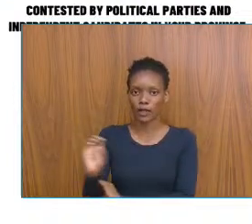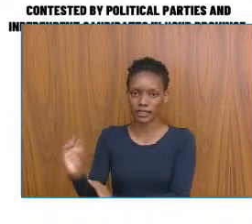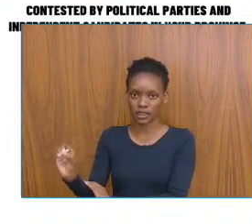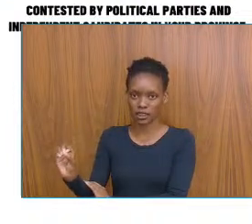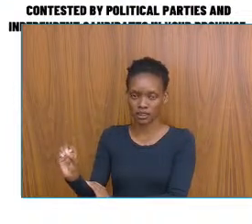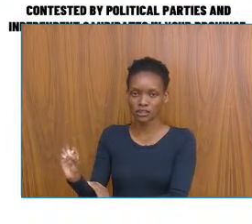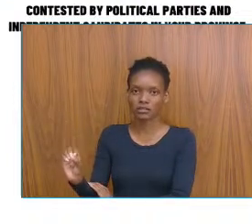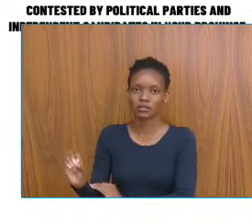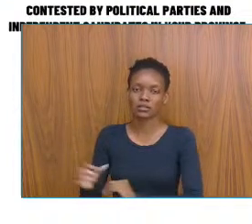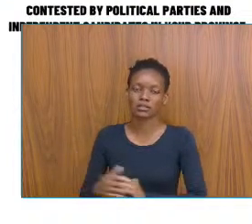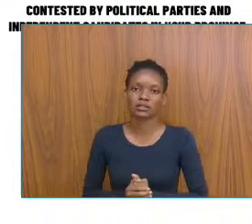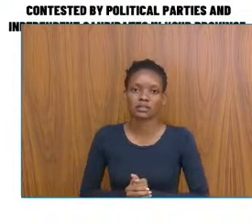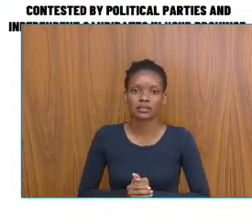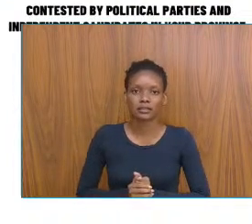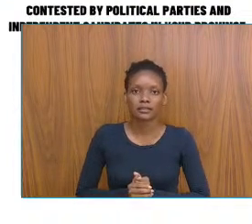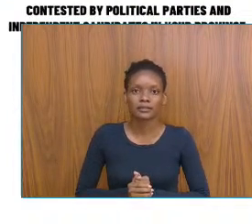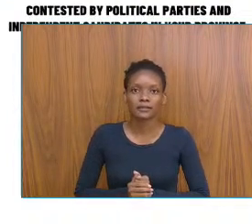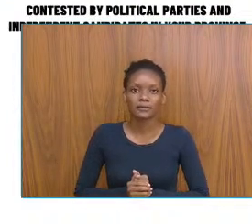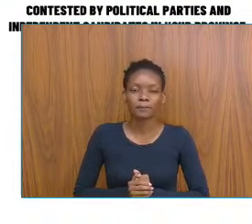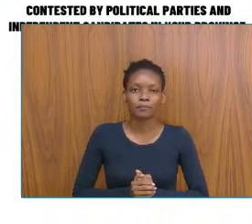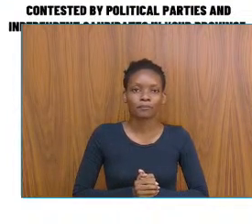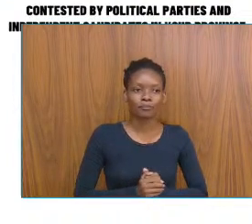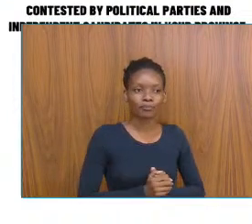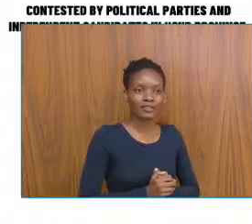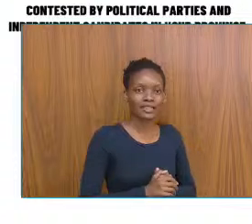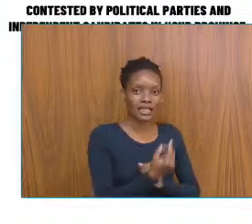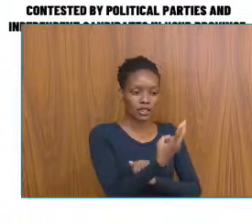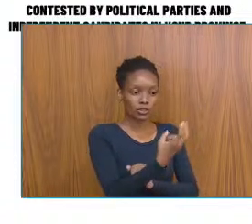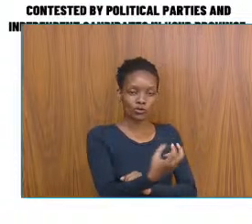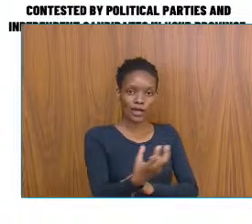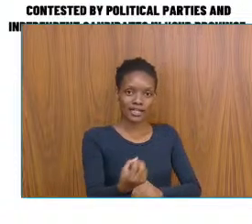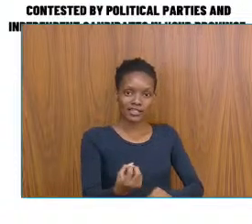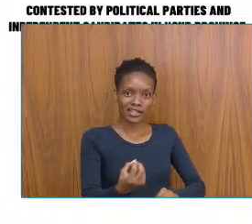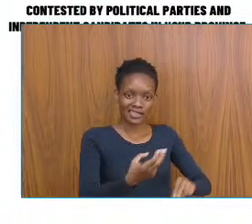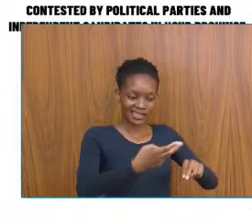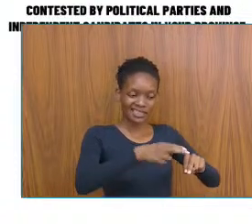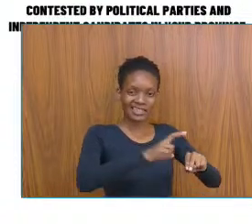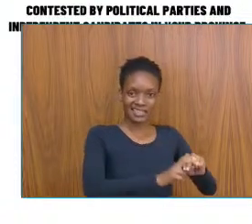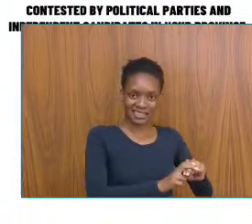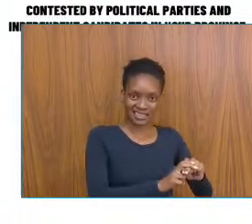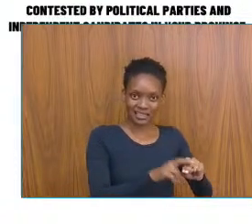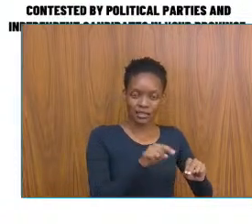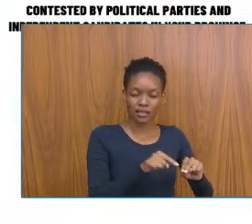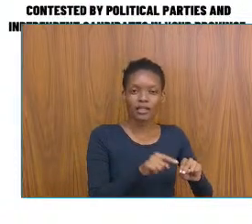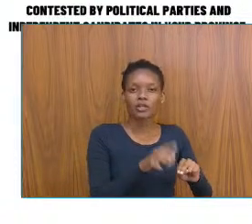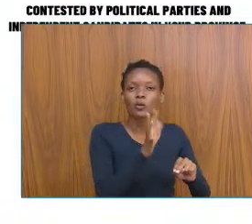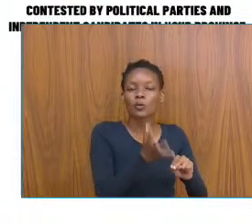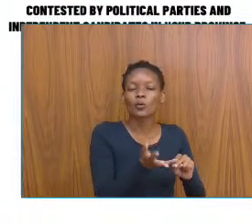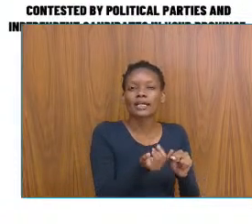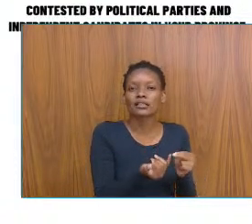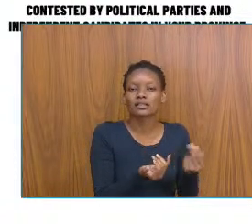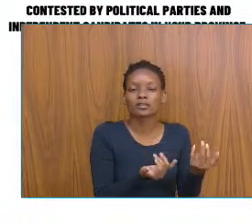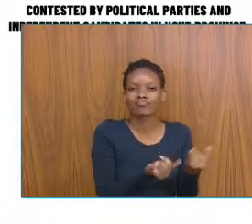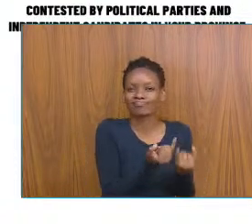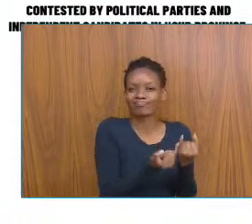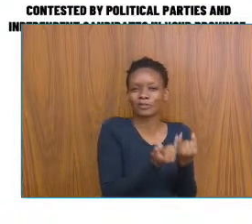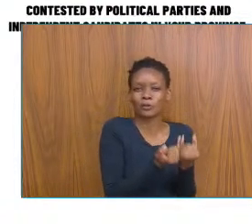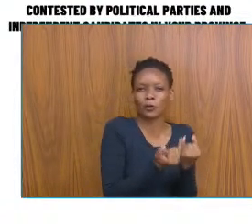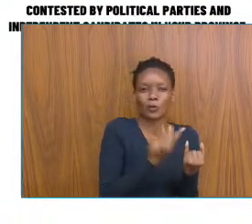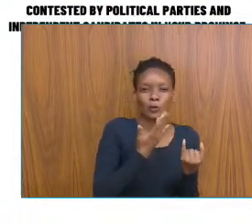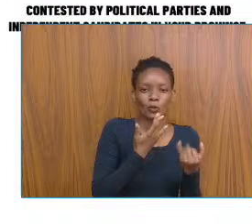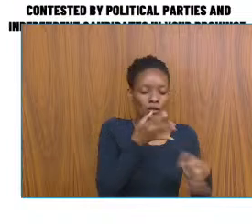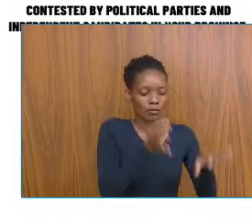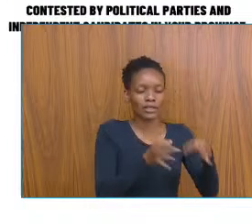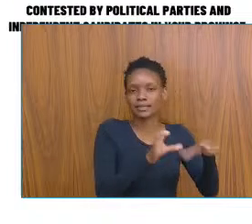proportional representation compensatory 200 seats will be contested by political parties